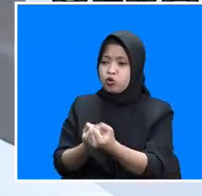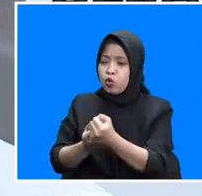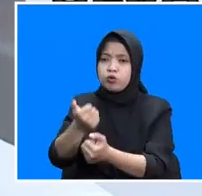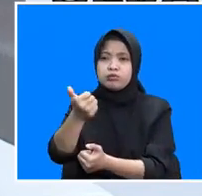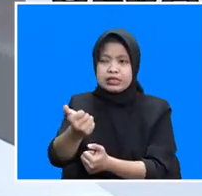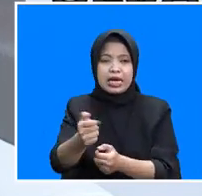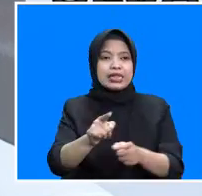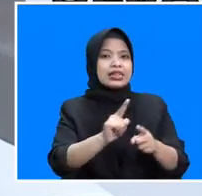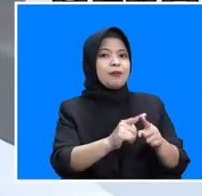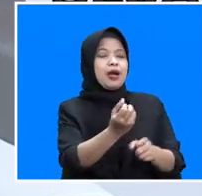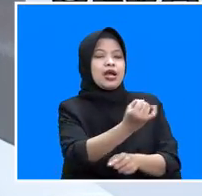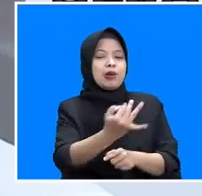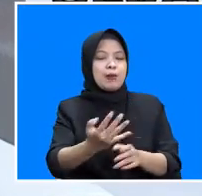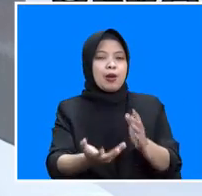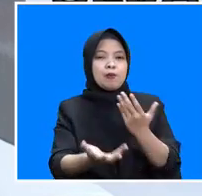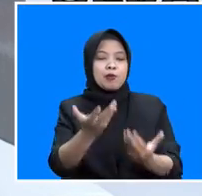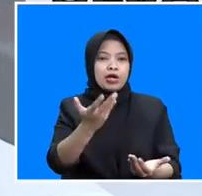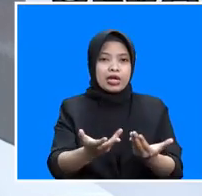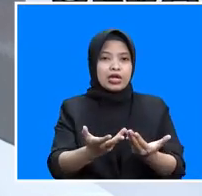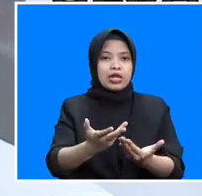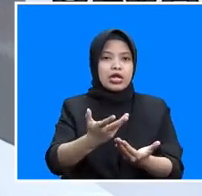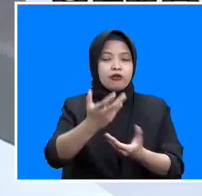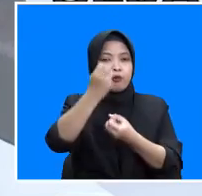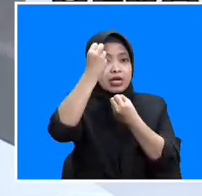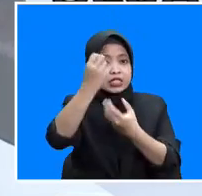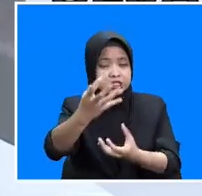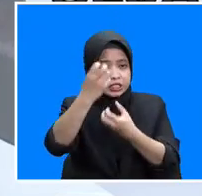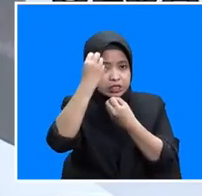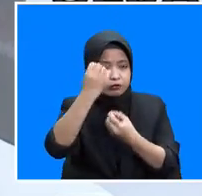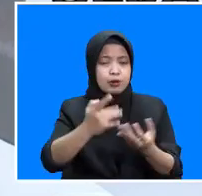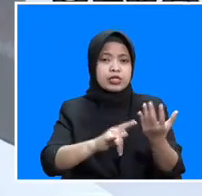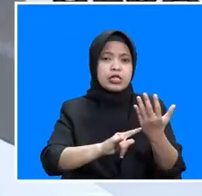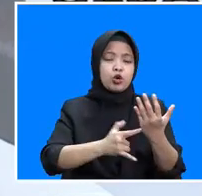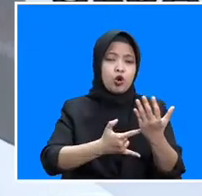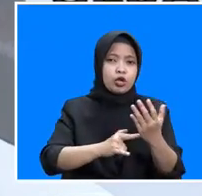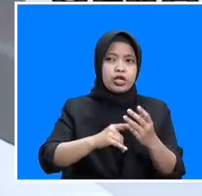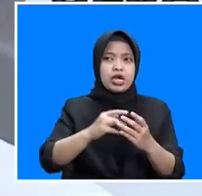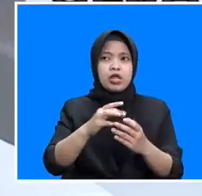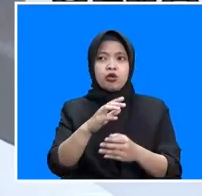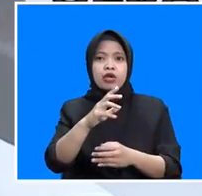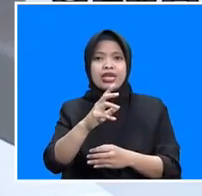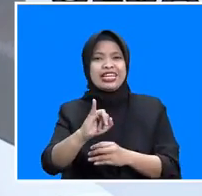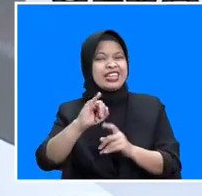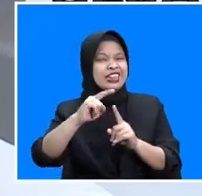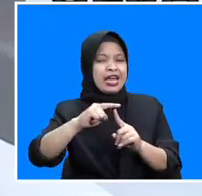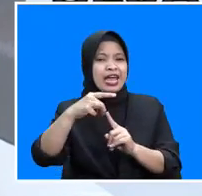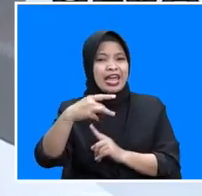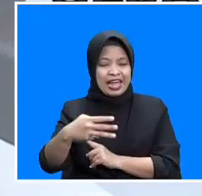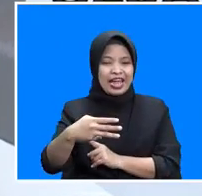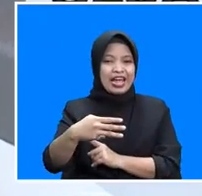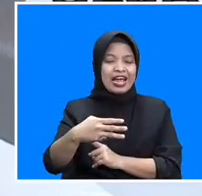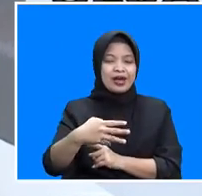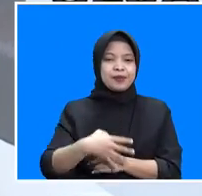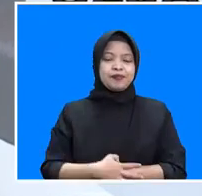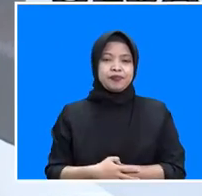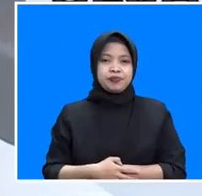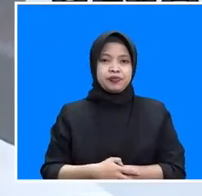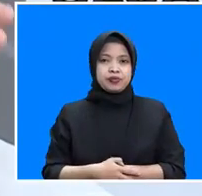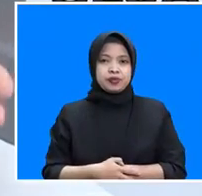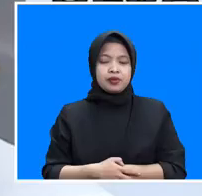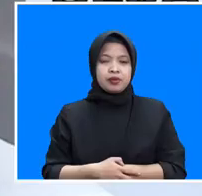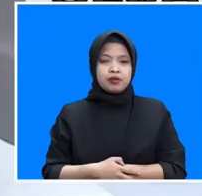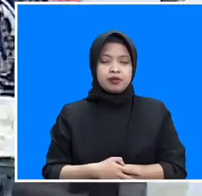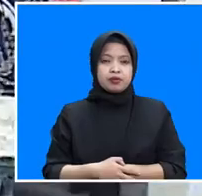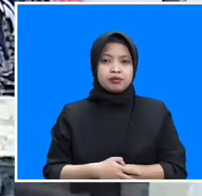ICT and sort of more of that digital interface as well. But obviously every teacher in every school will be facing a